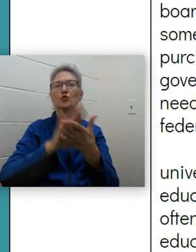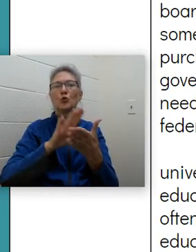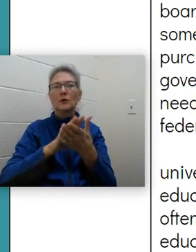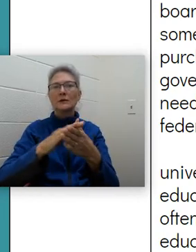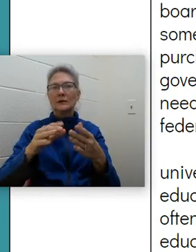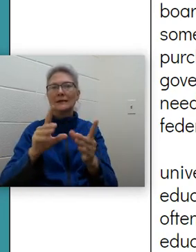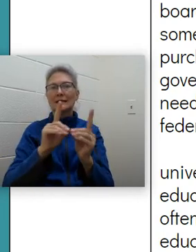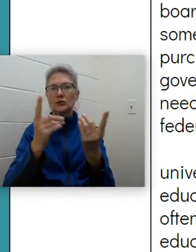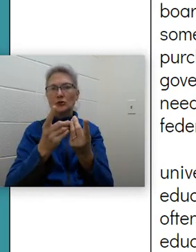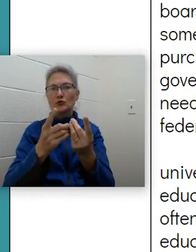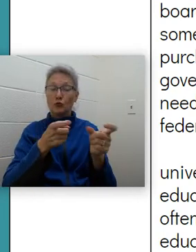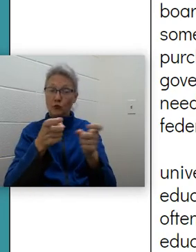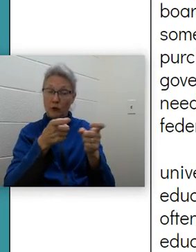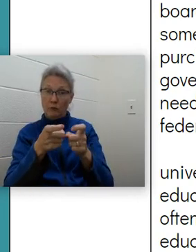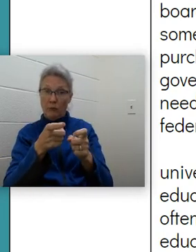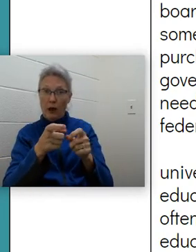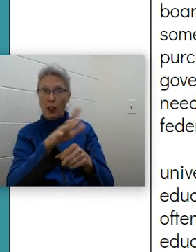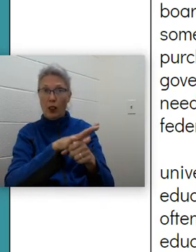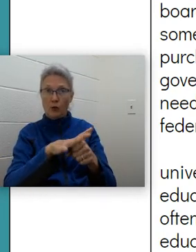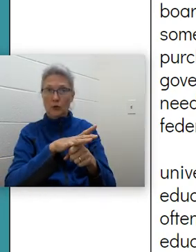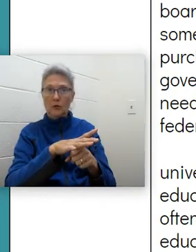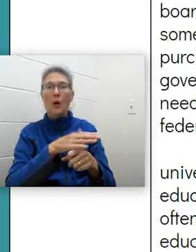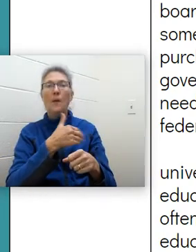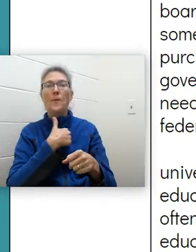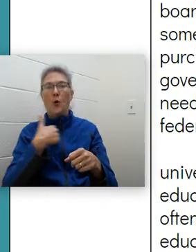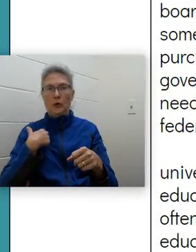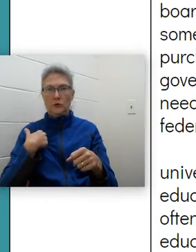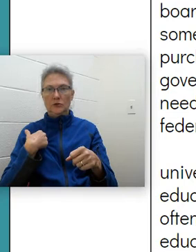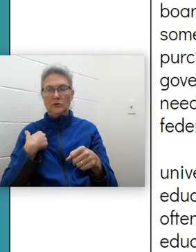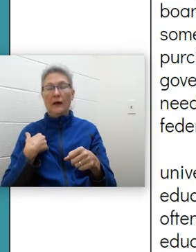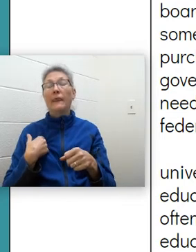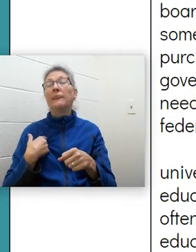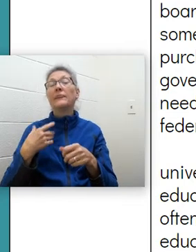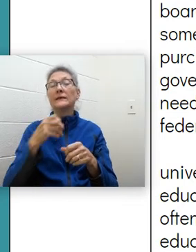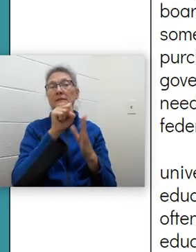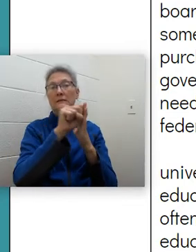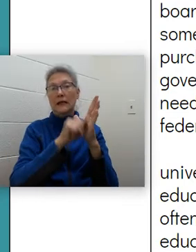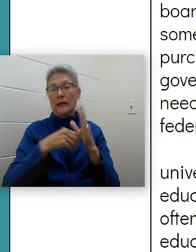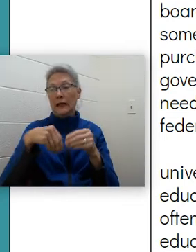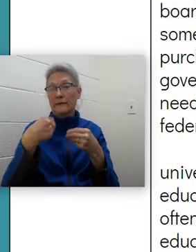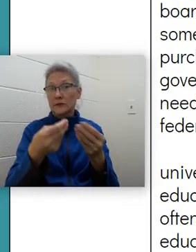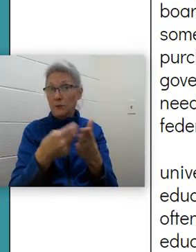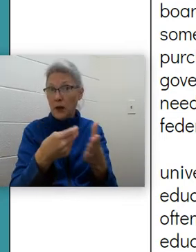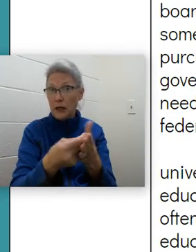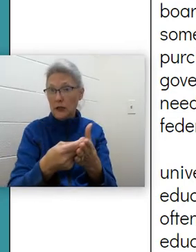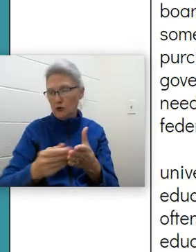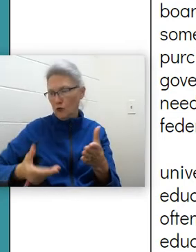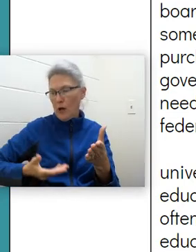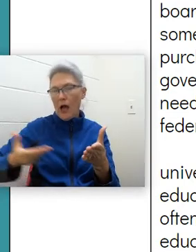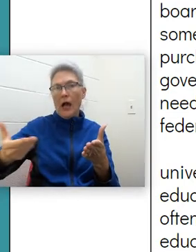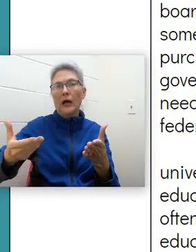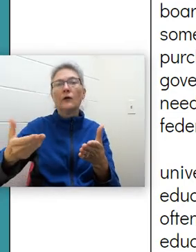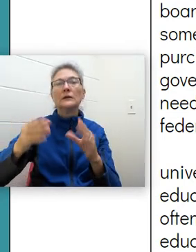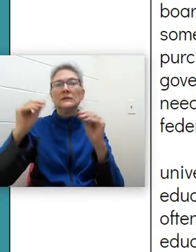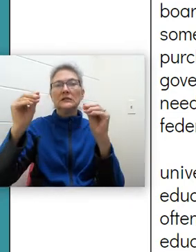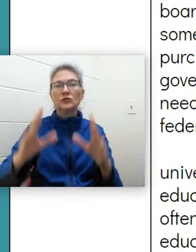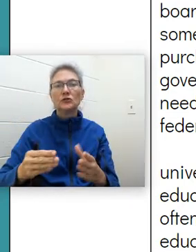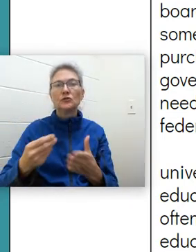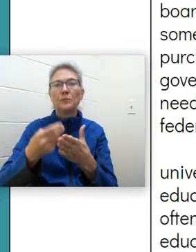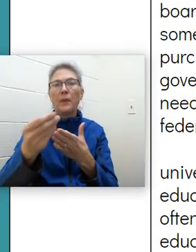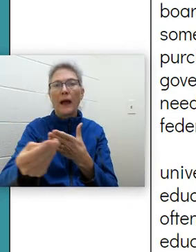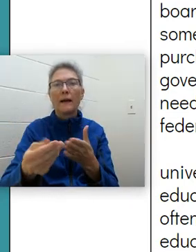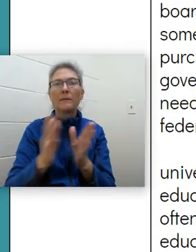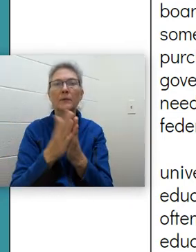run by local school boards. The state government gives school boards some of the money they need to hire teachers, purchase books, and